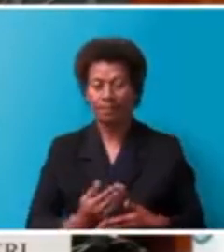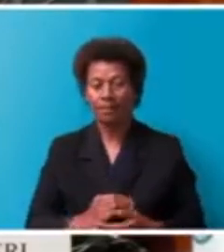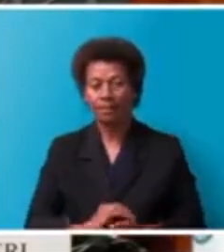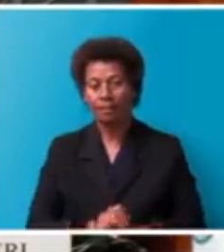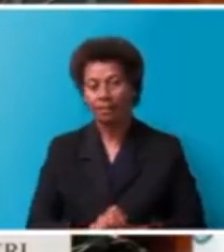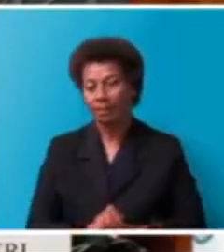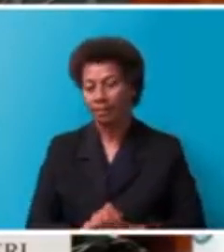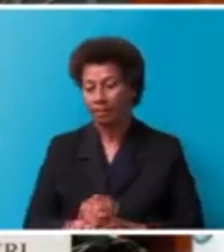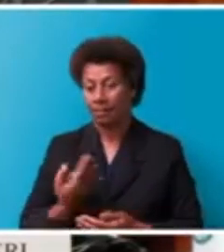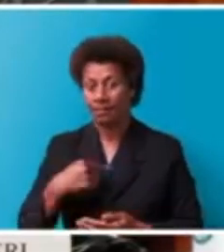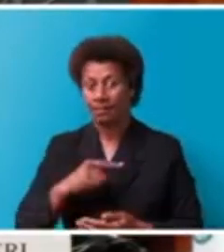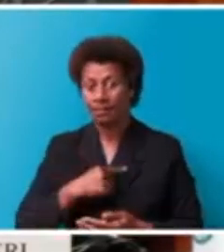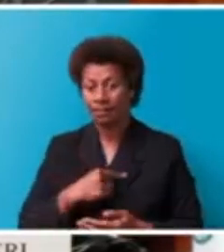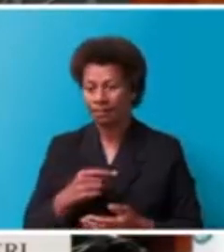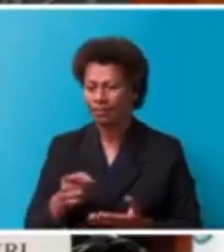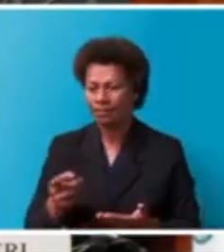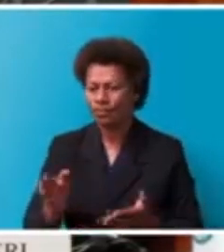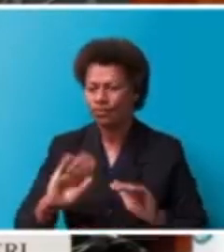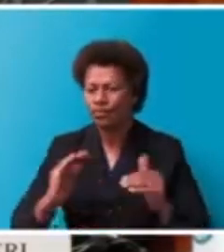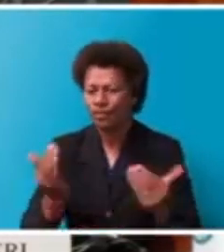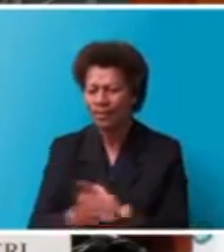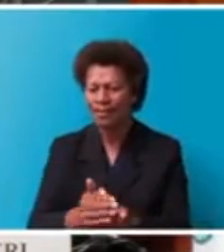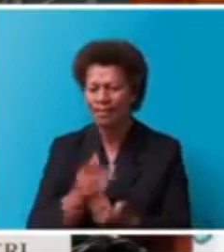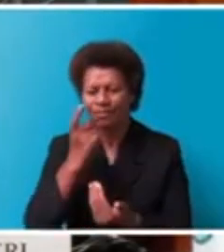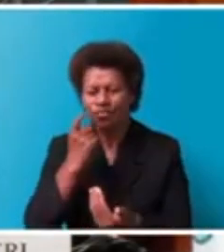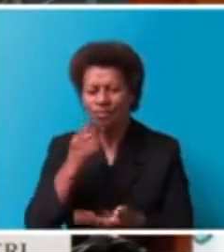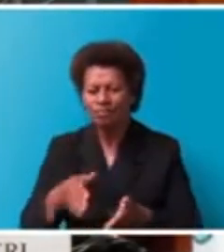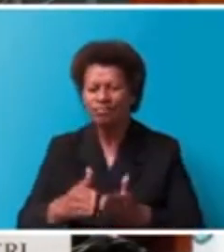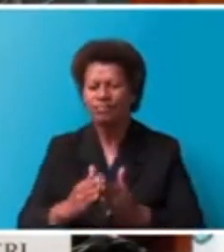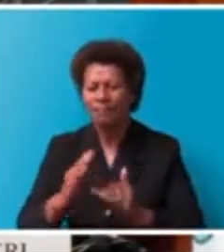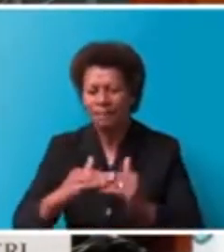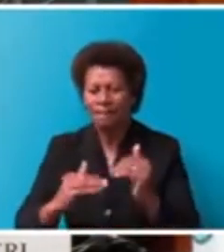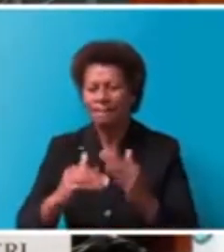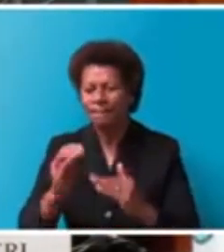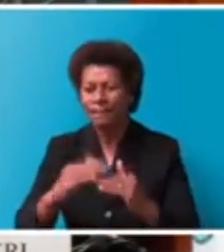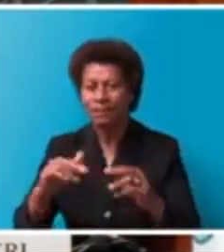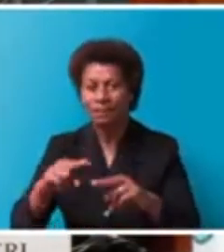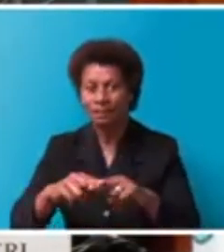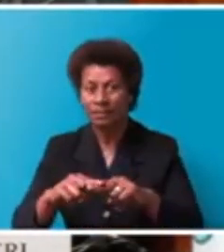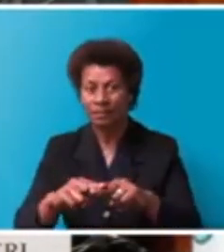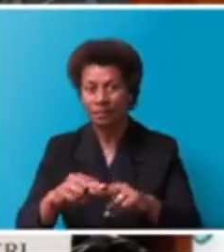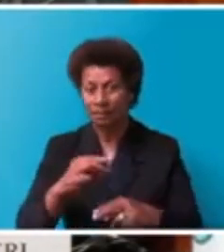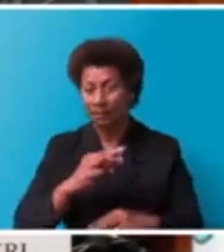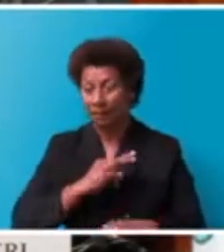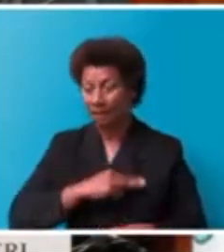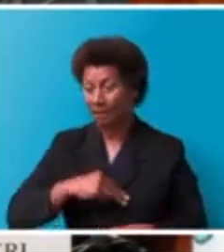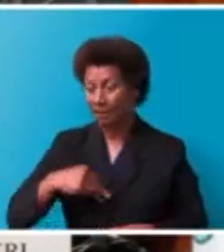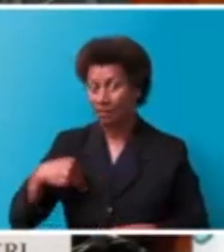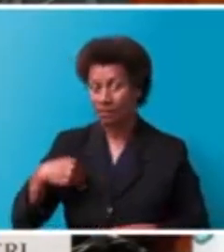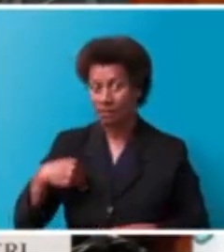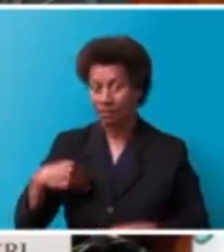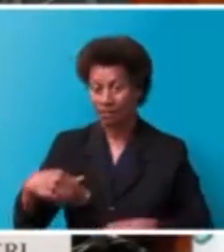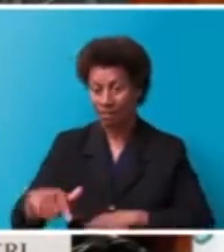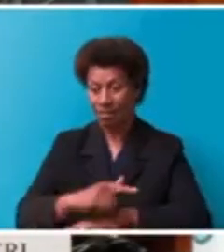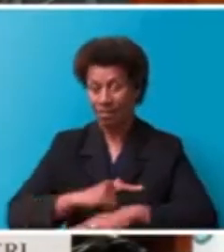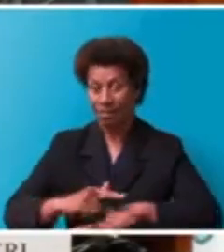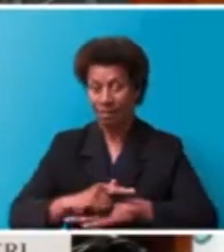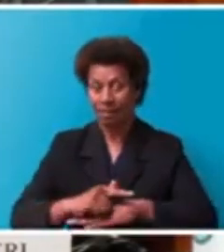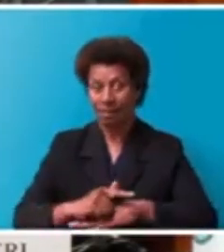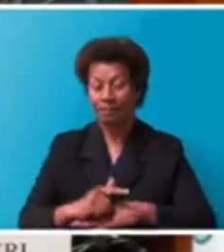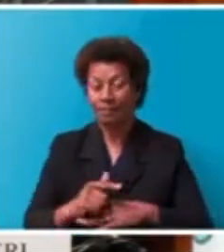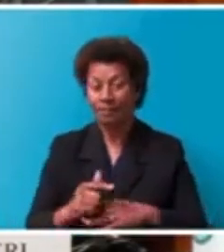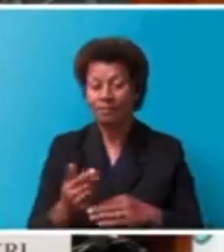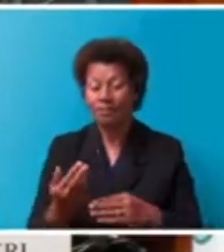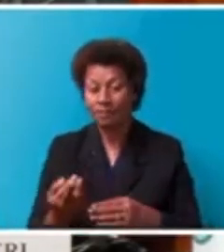collectively rebuild our future together as a nation, the Ministry of Lands and Mineral Resources remain committed to